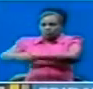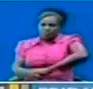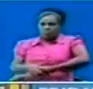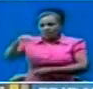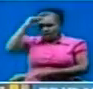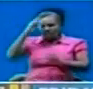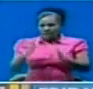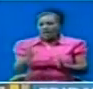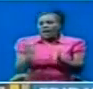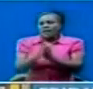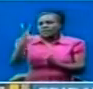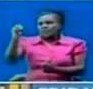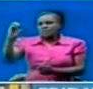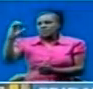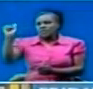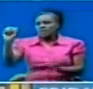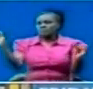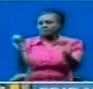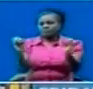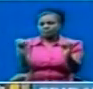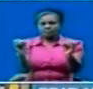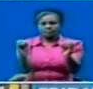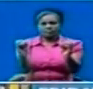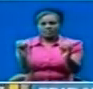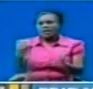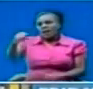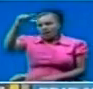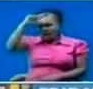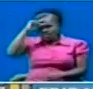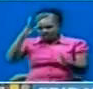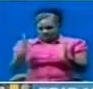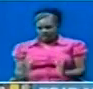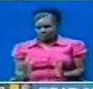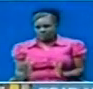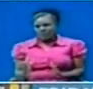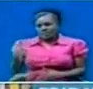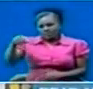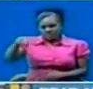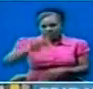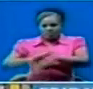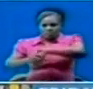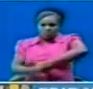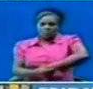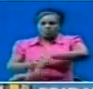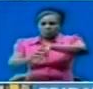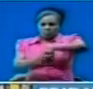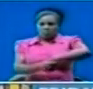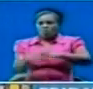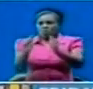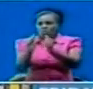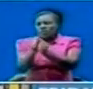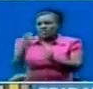and MCAs against pushing for a referendum. And for the governors who are being intimidated and